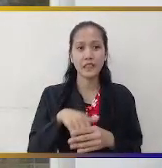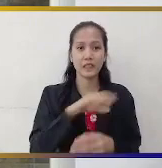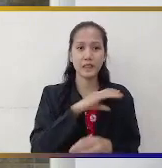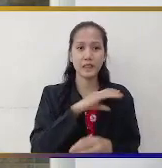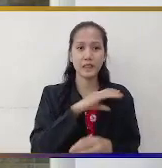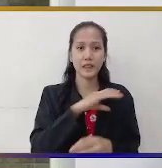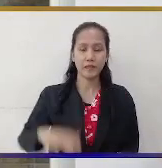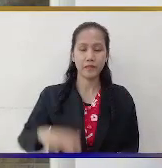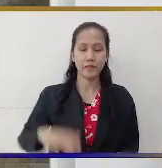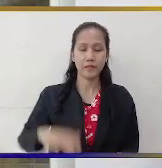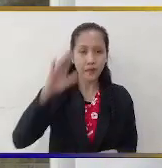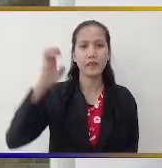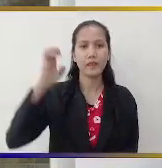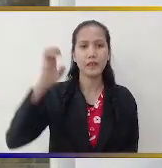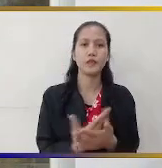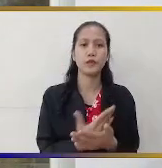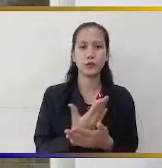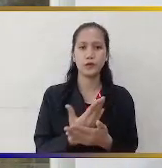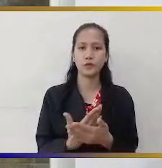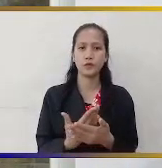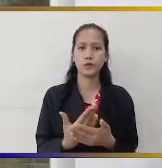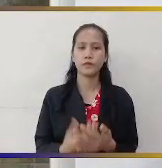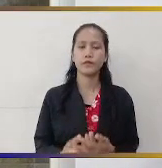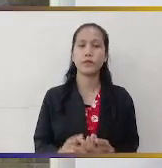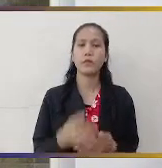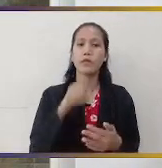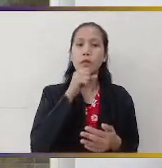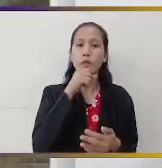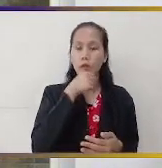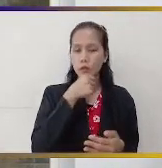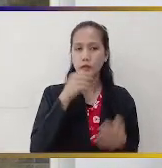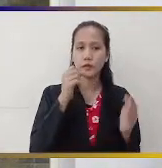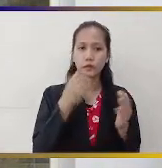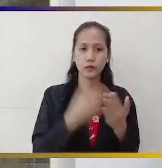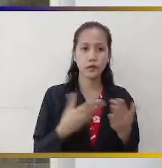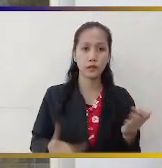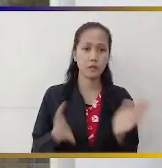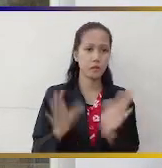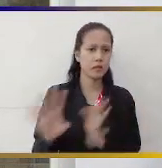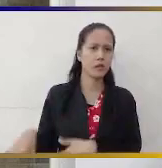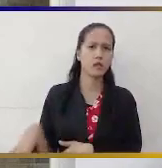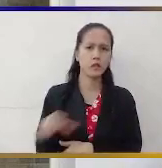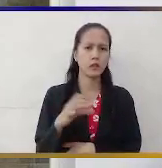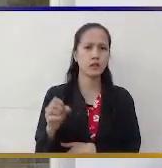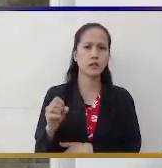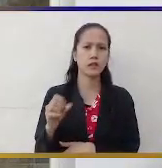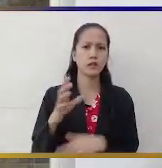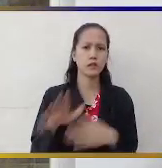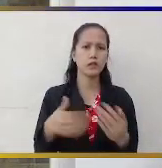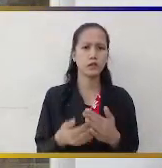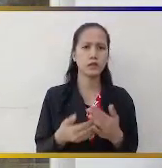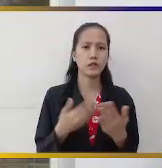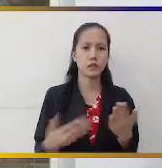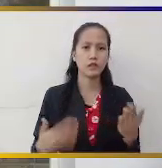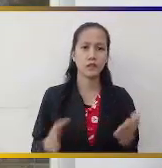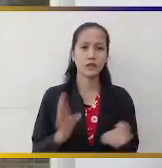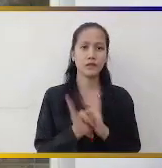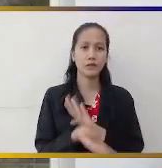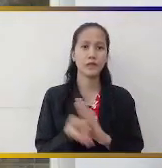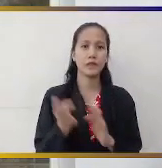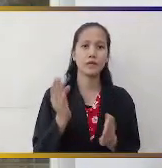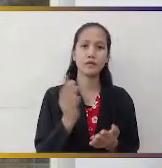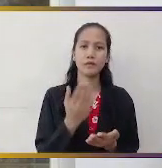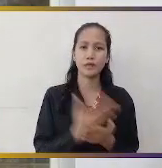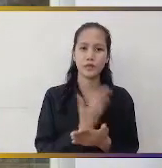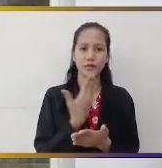a new creature. Old things are passed away, you're set free. Behold, all things are become new. That's the Christian